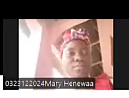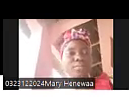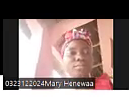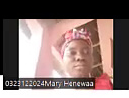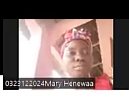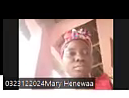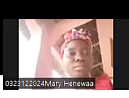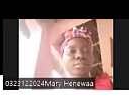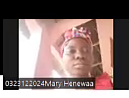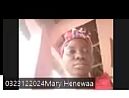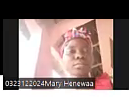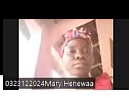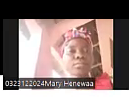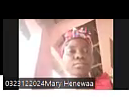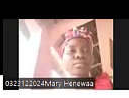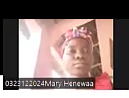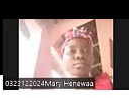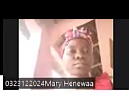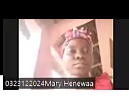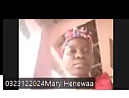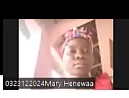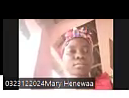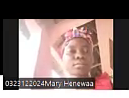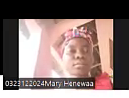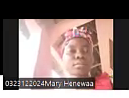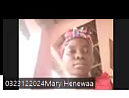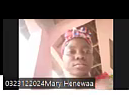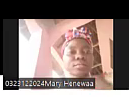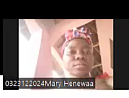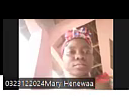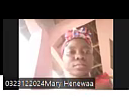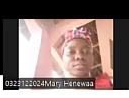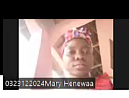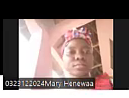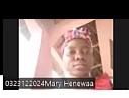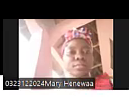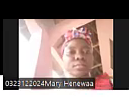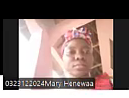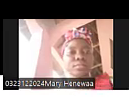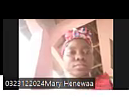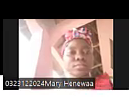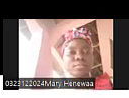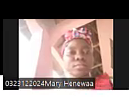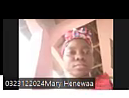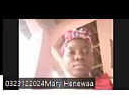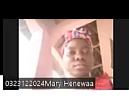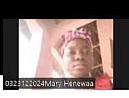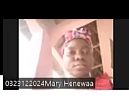D, they must all face. Is that okay? Yes, sir.